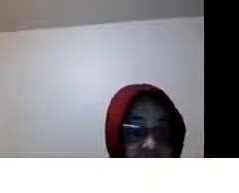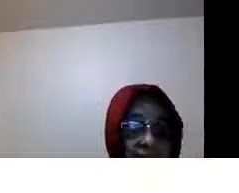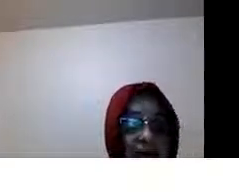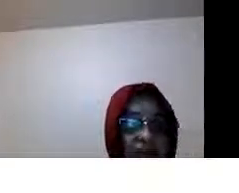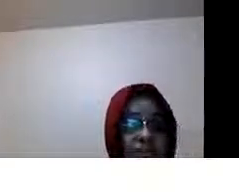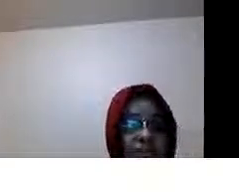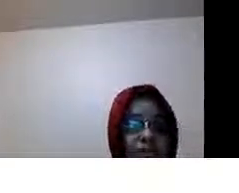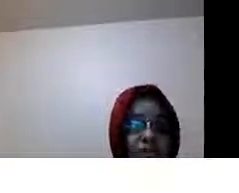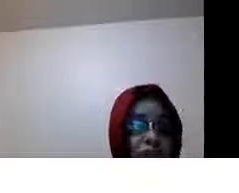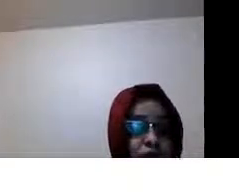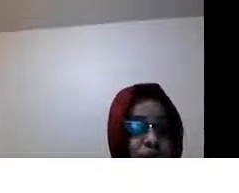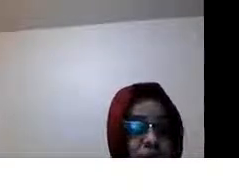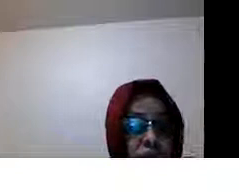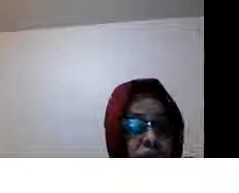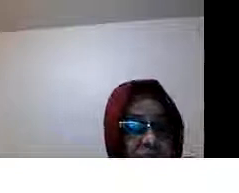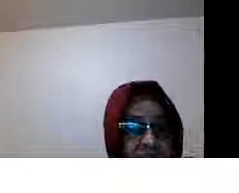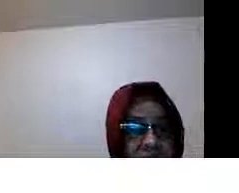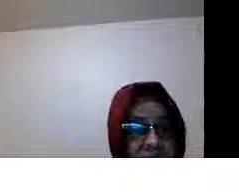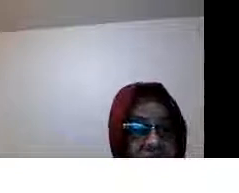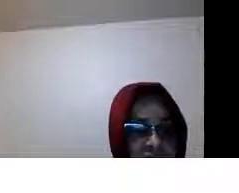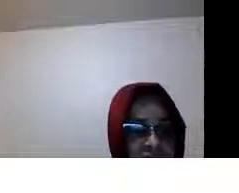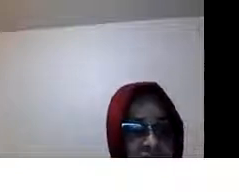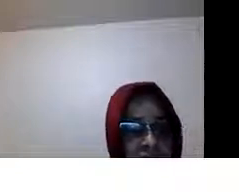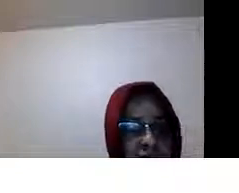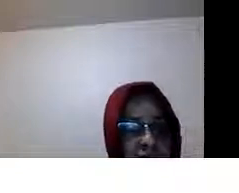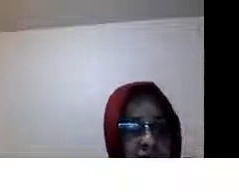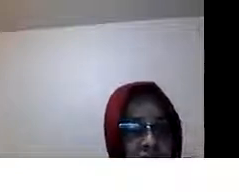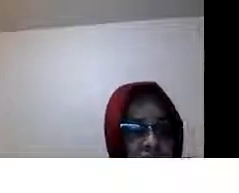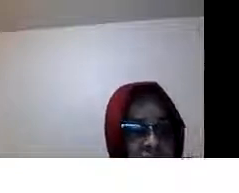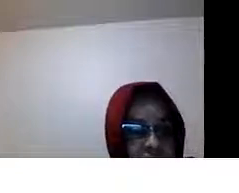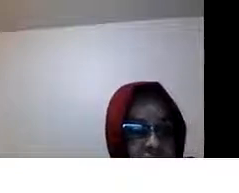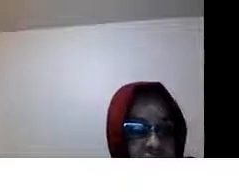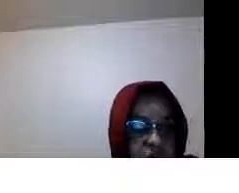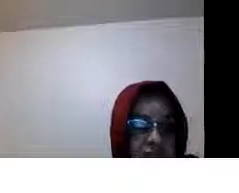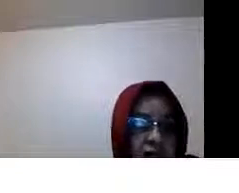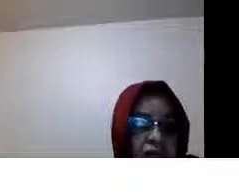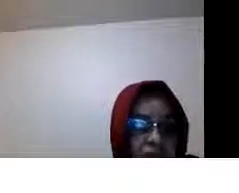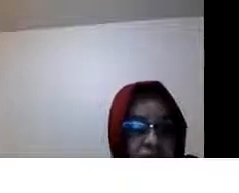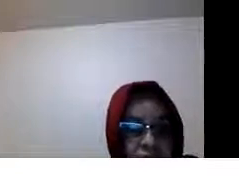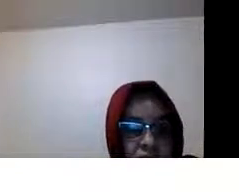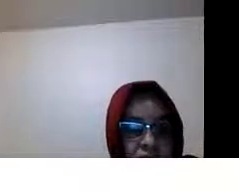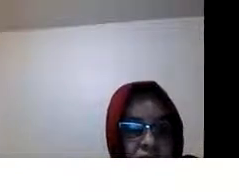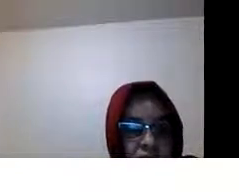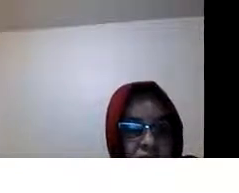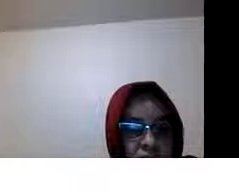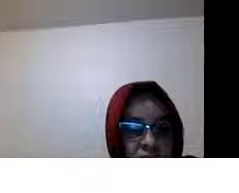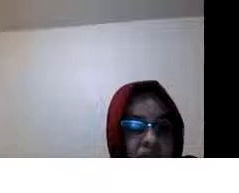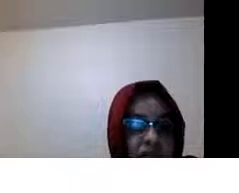ASC guidelines on the inclusion of persons with disabilities, and the UN Security Council